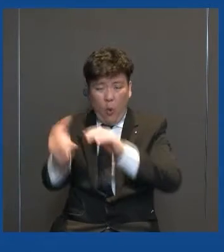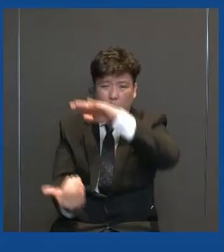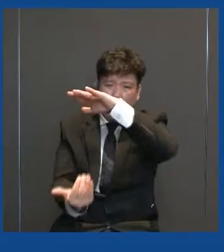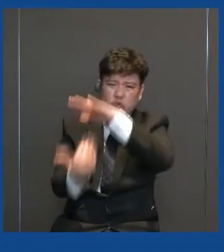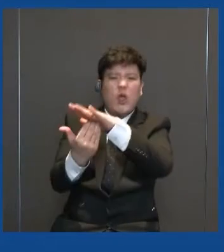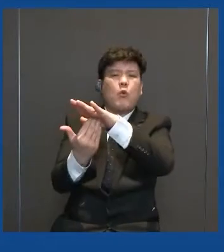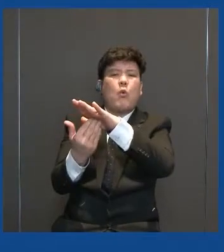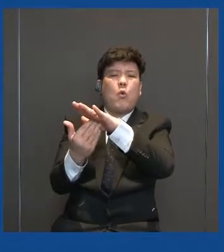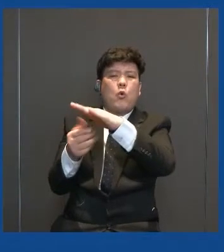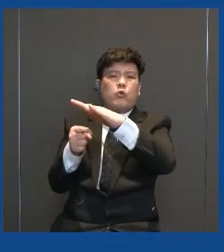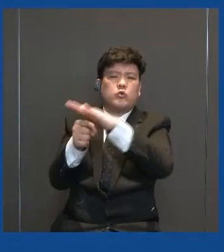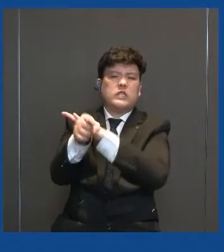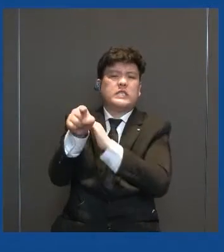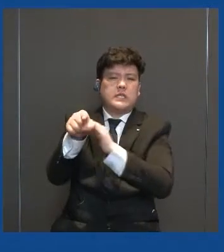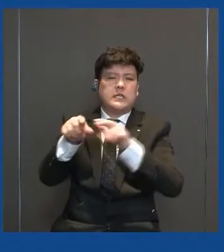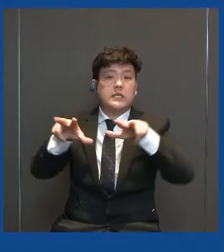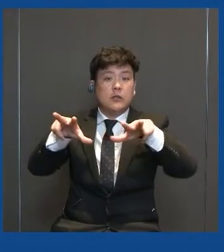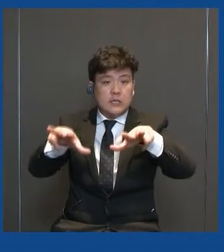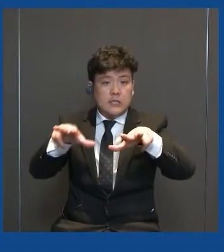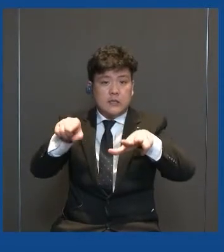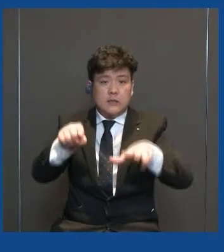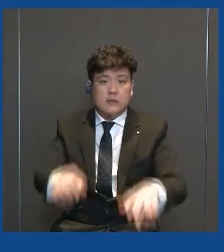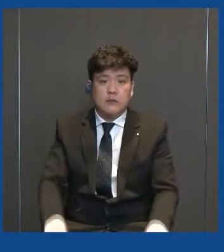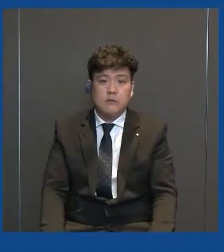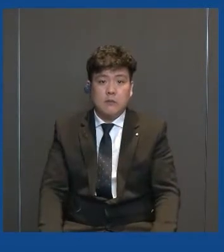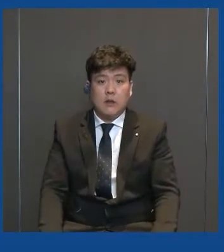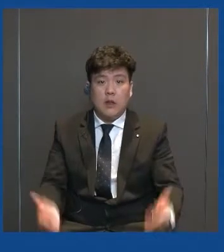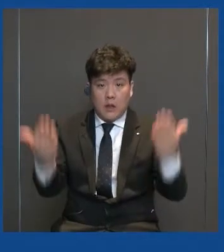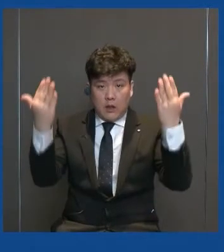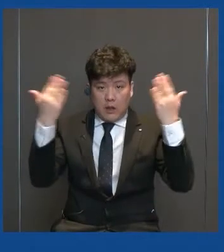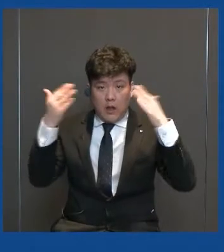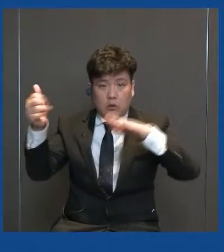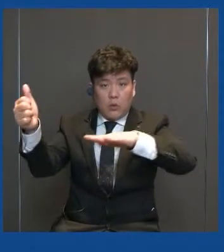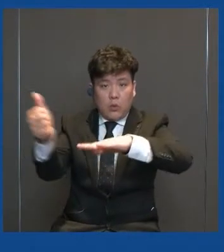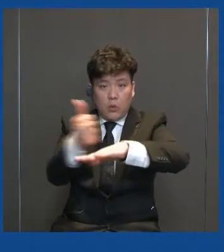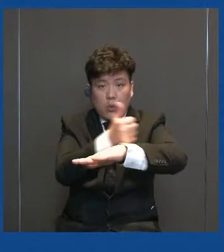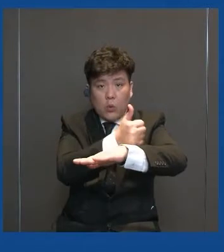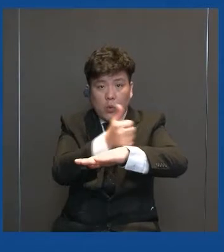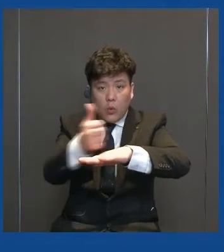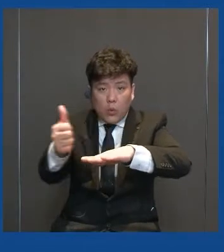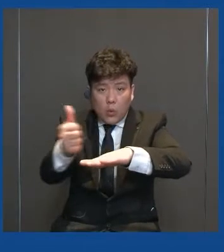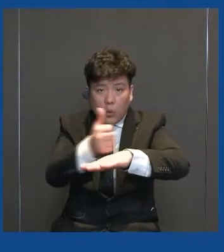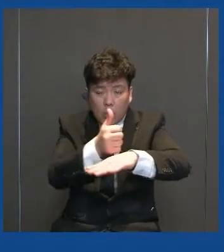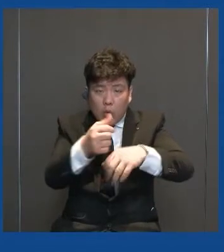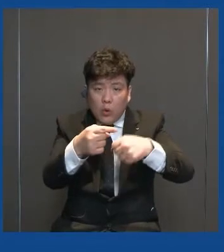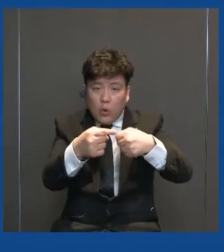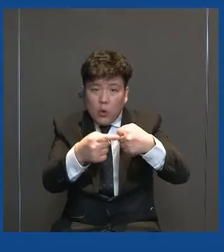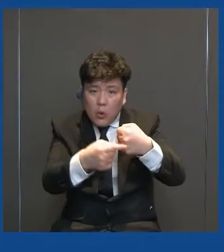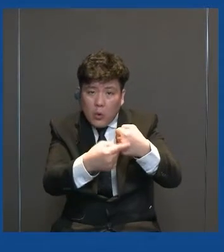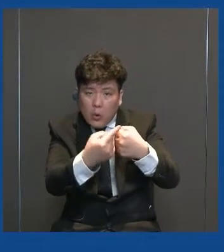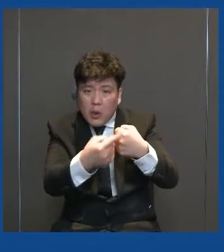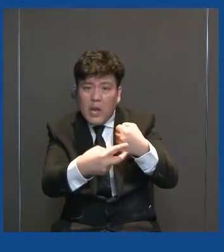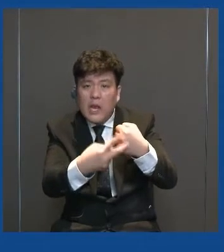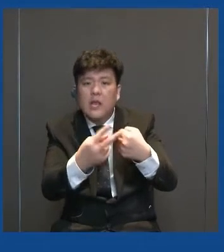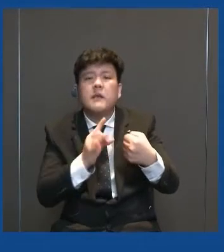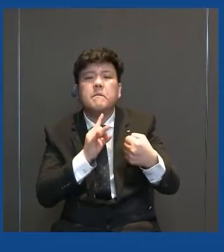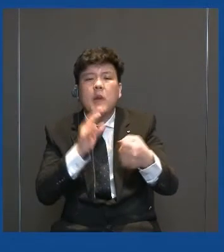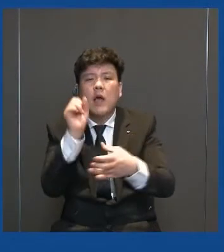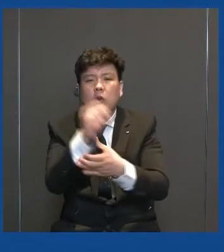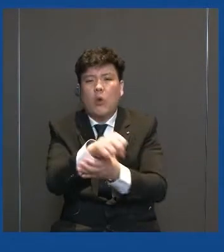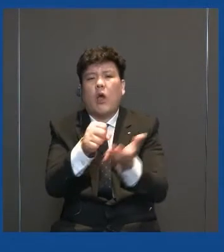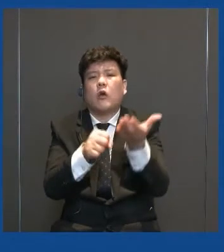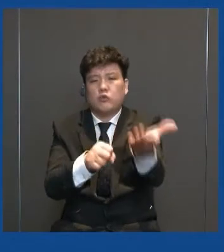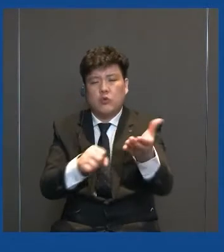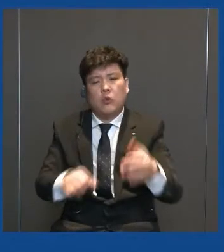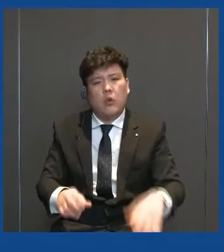permitted to attend primary school. Most likely there will be a new announcement later today on how